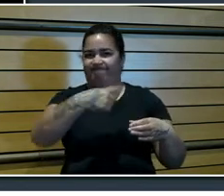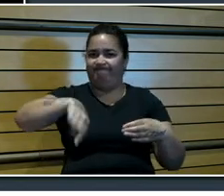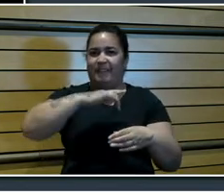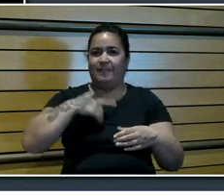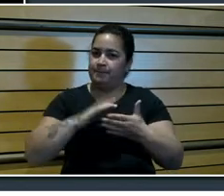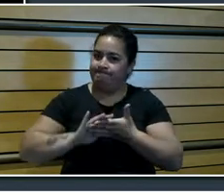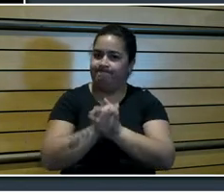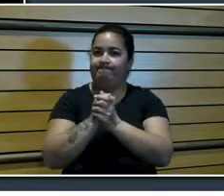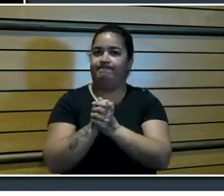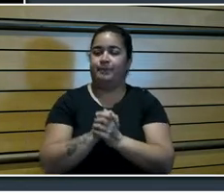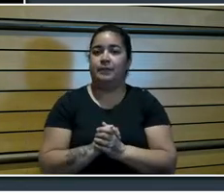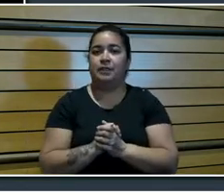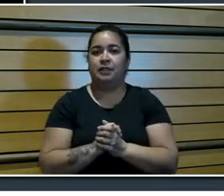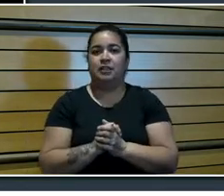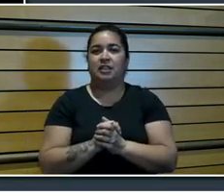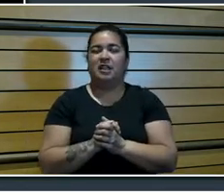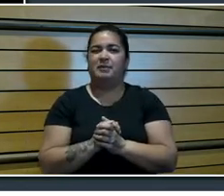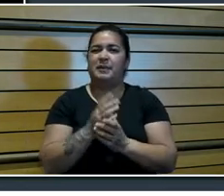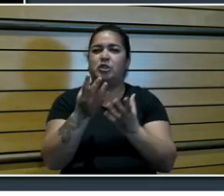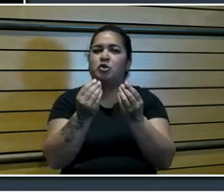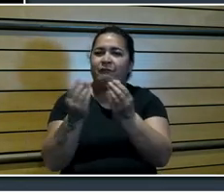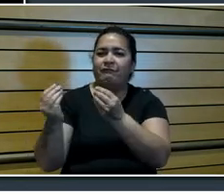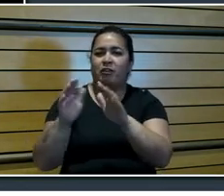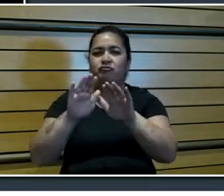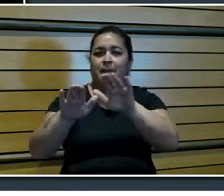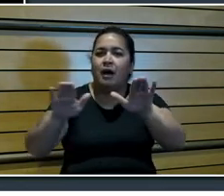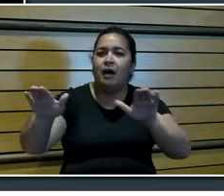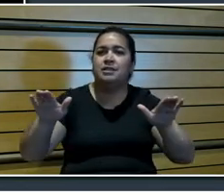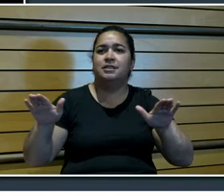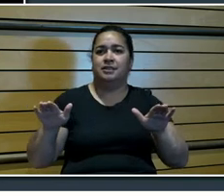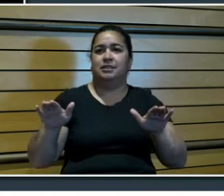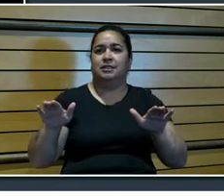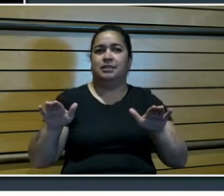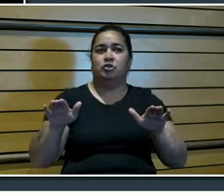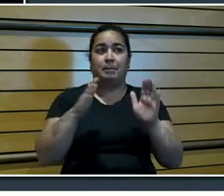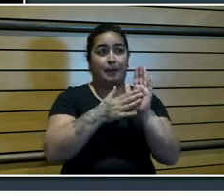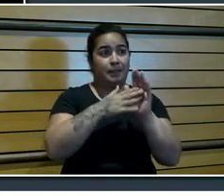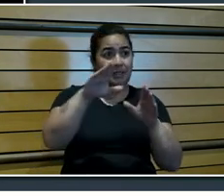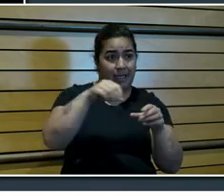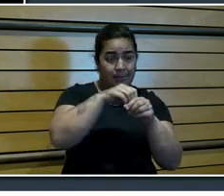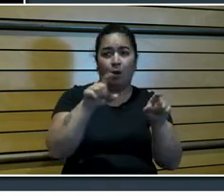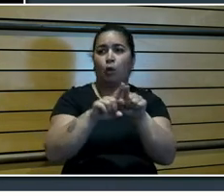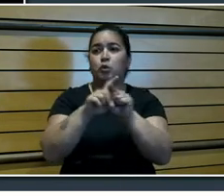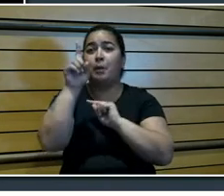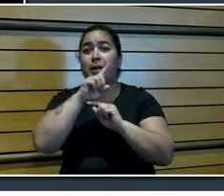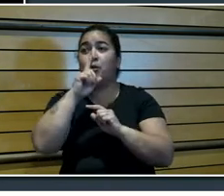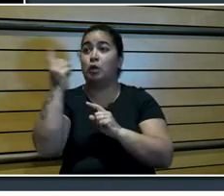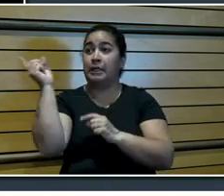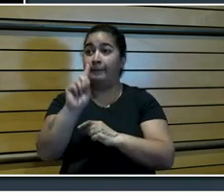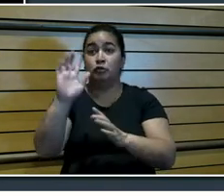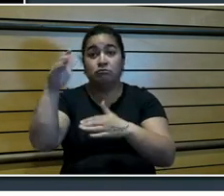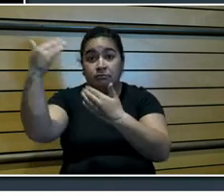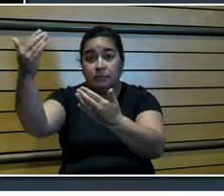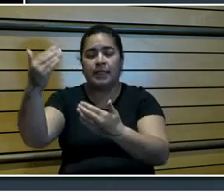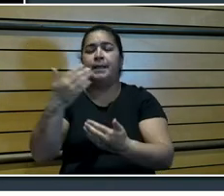quite passionately about, and just a gentle reminder to all of us here today, this is elected members and people that are submitting, to be respectful of the people